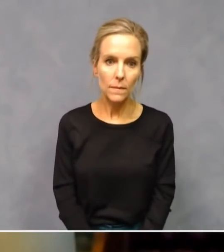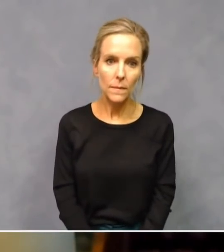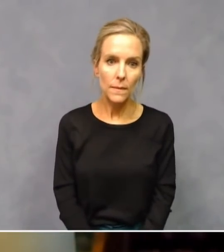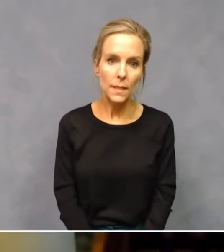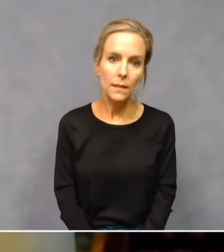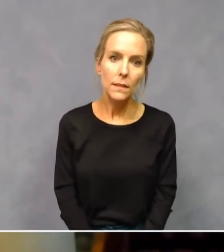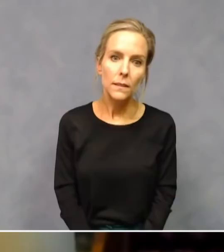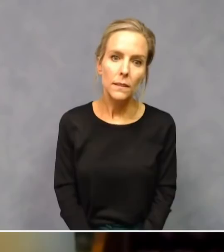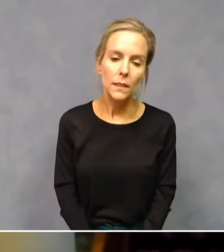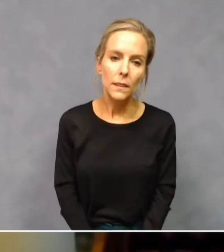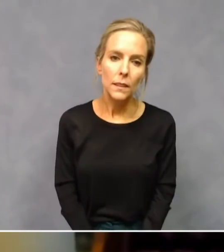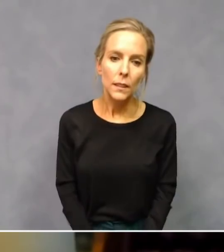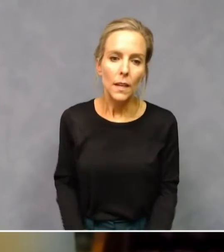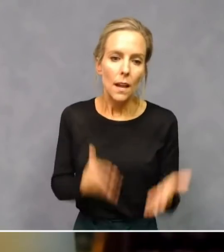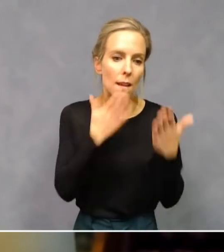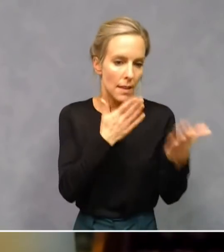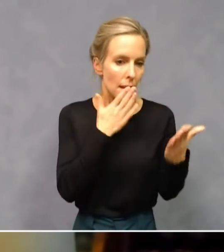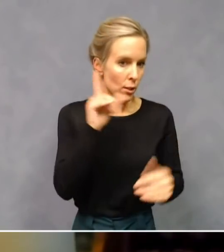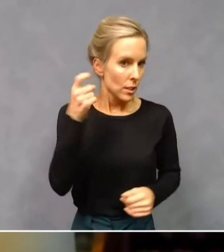Thank you, Governor.